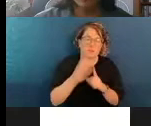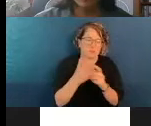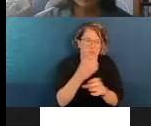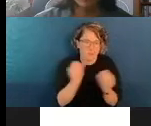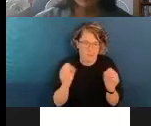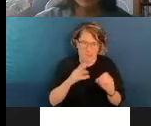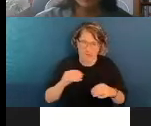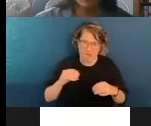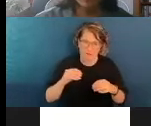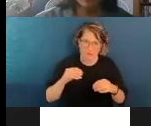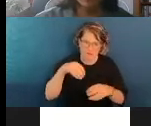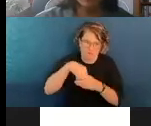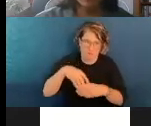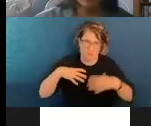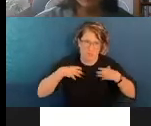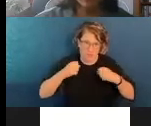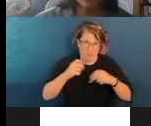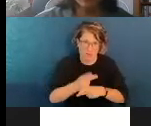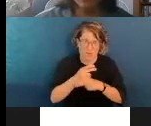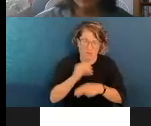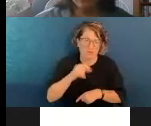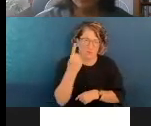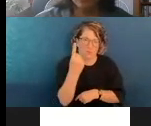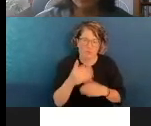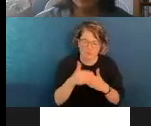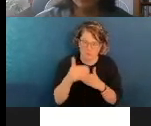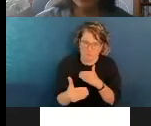step toward healing this relationship.